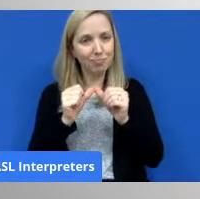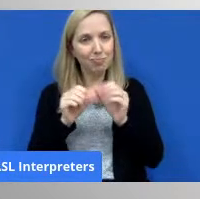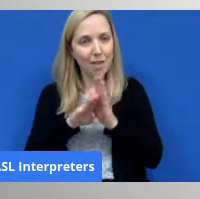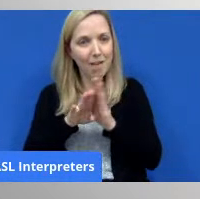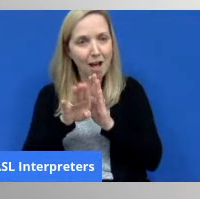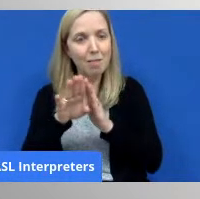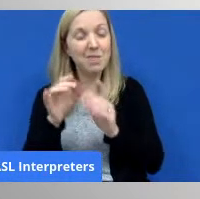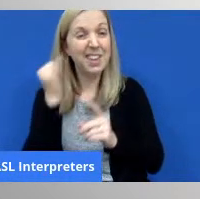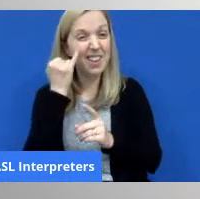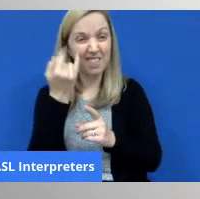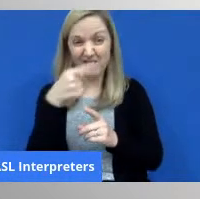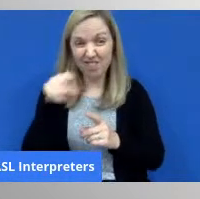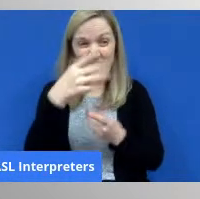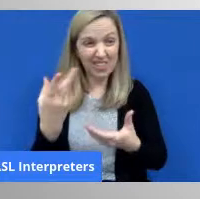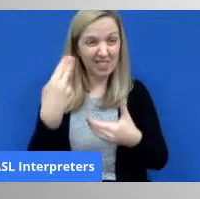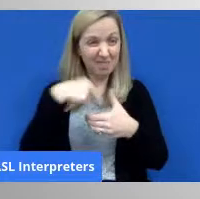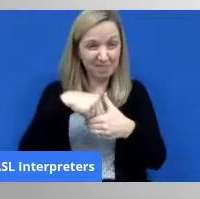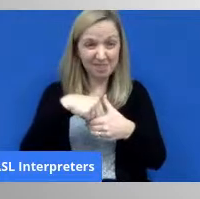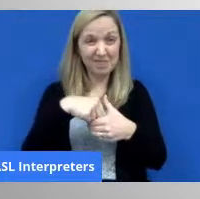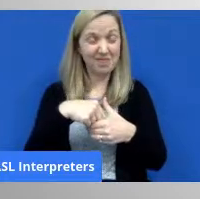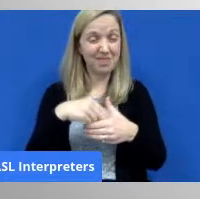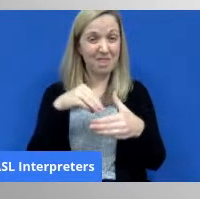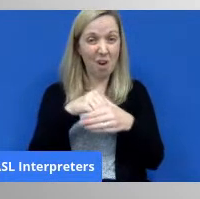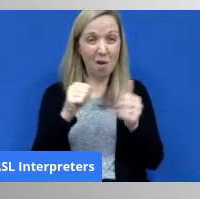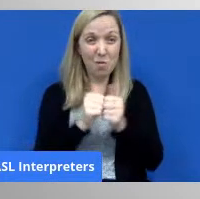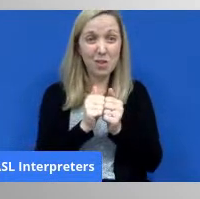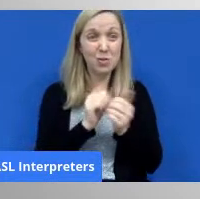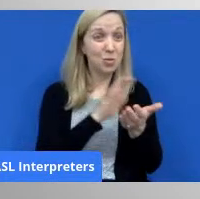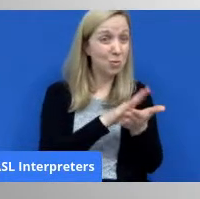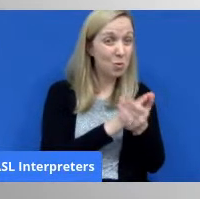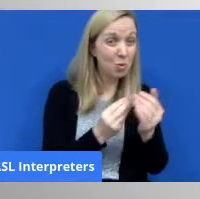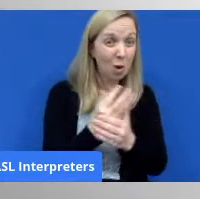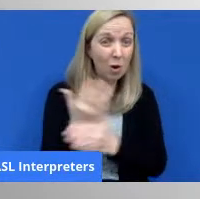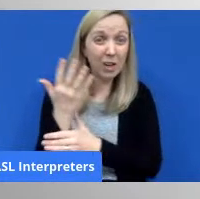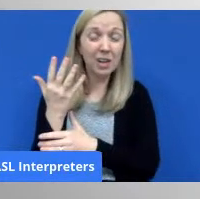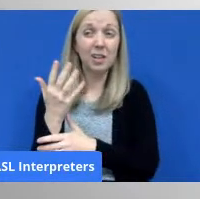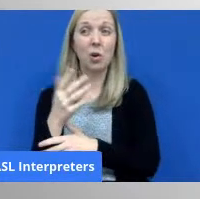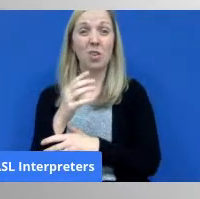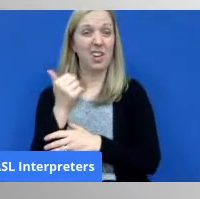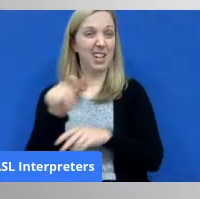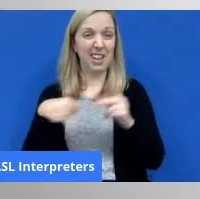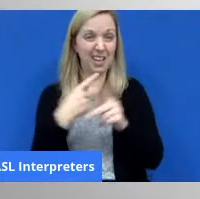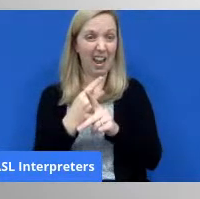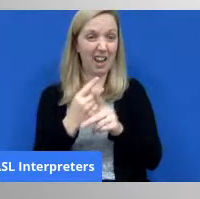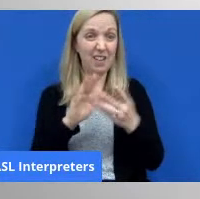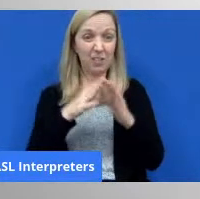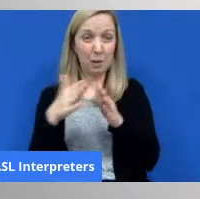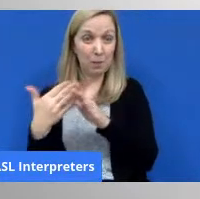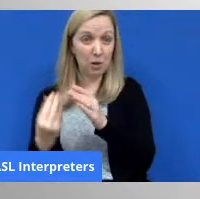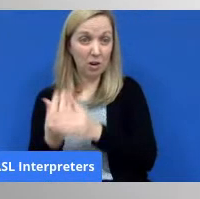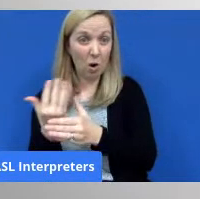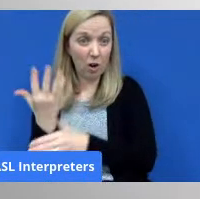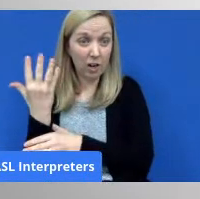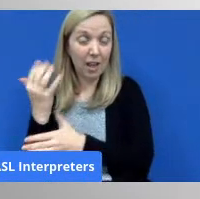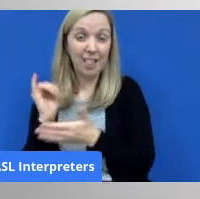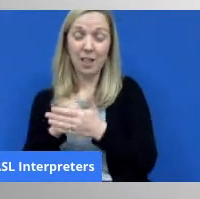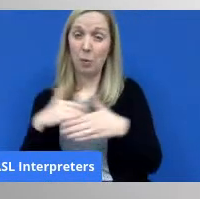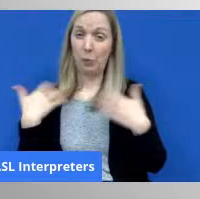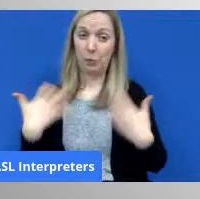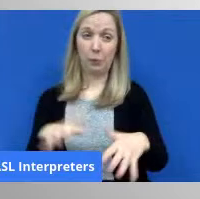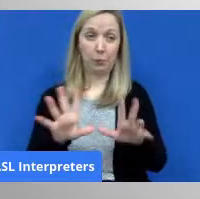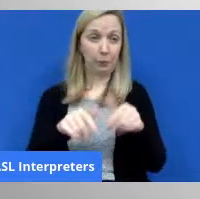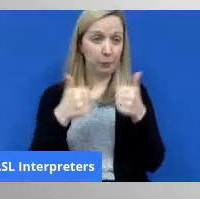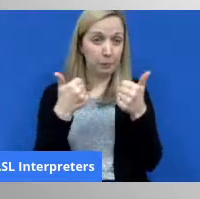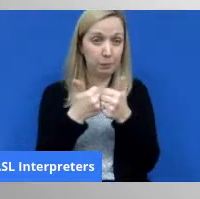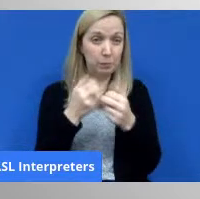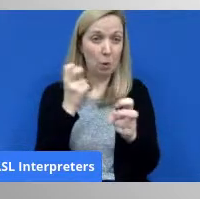community gardening or school gardening know that maintenance and sustaining it is really the hard part. And so fortunately, our